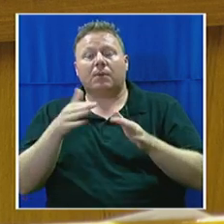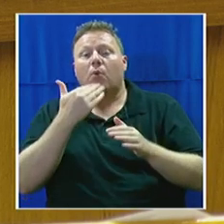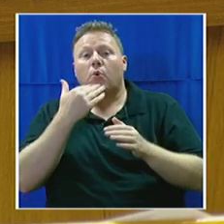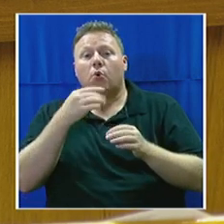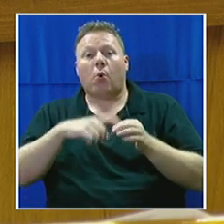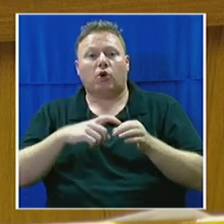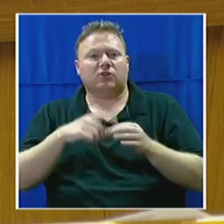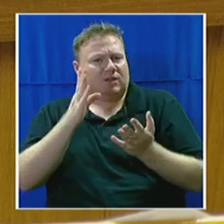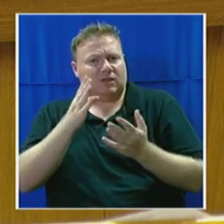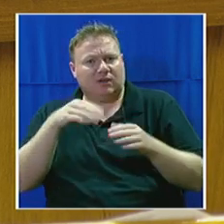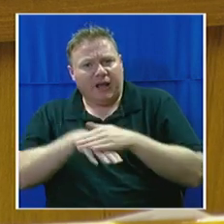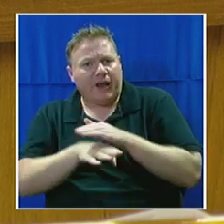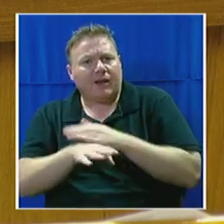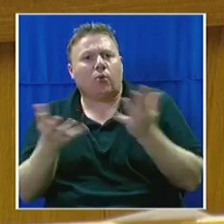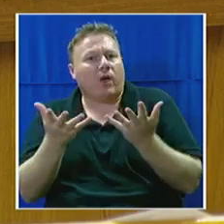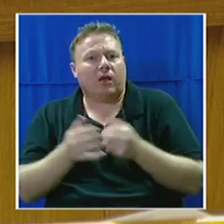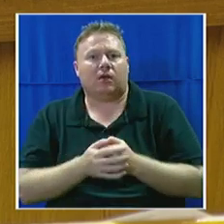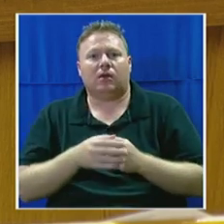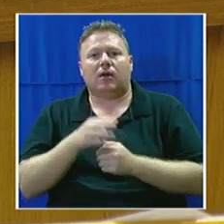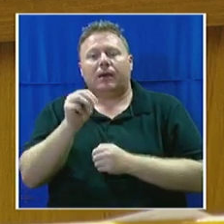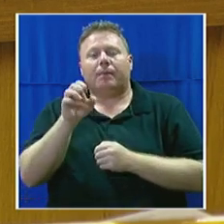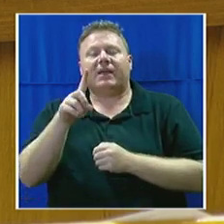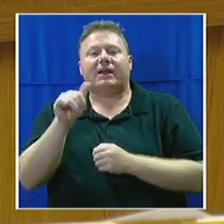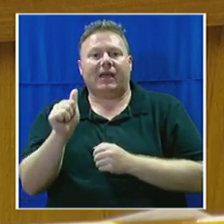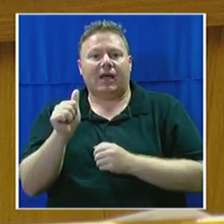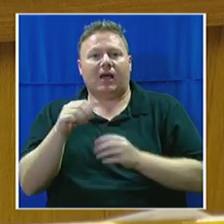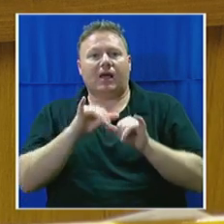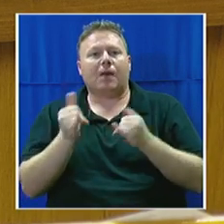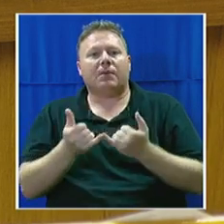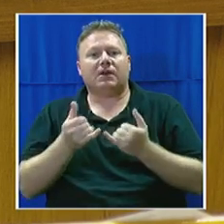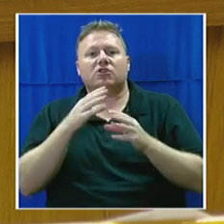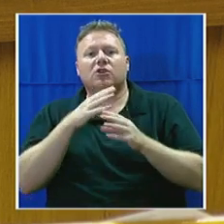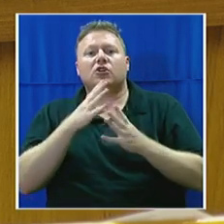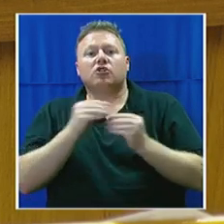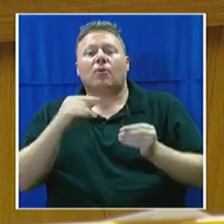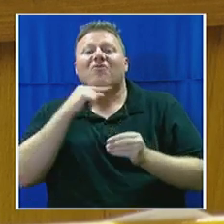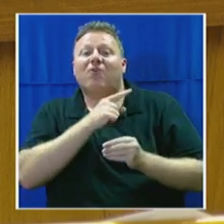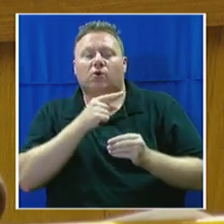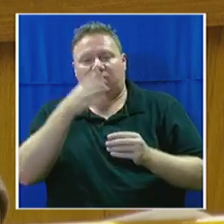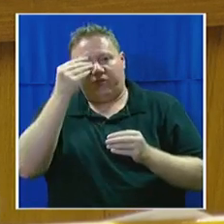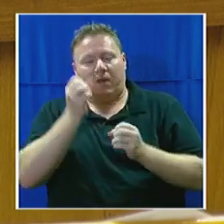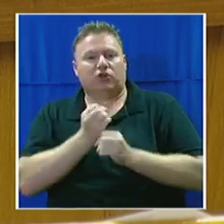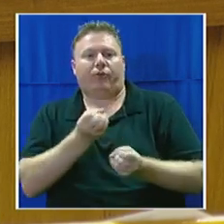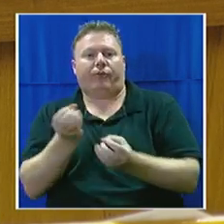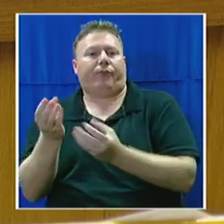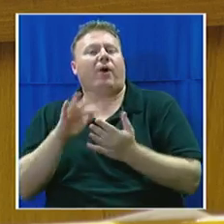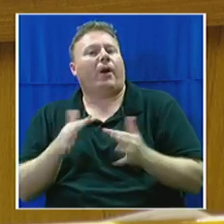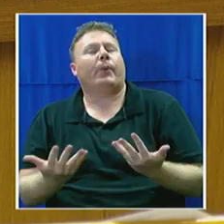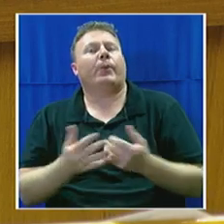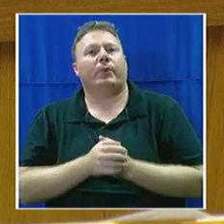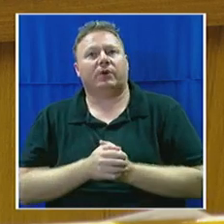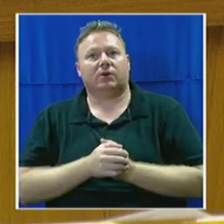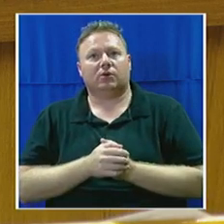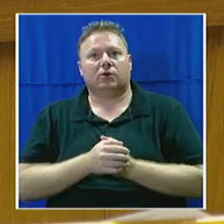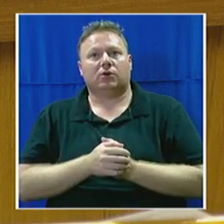quarantined? What are media companies doing to stem the flow of false information and fake news? The correct approach, the